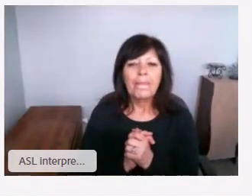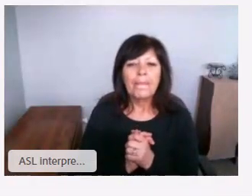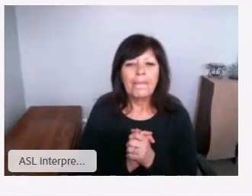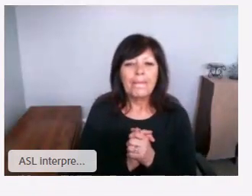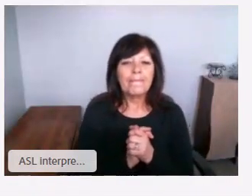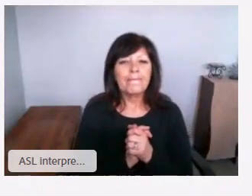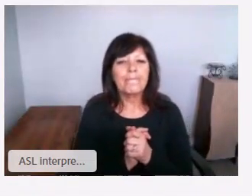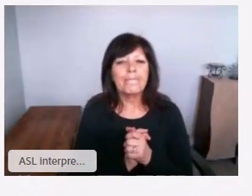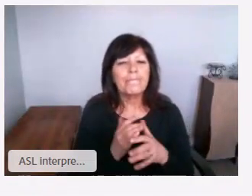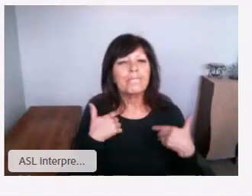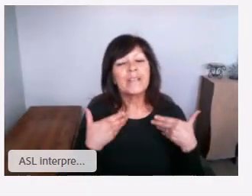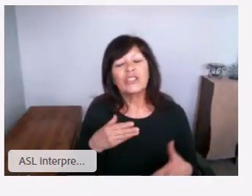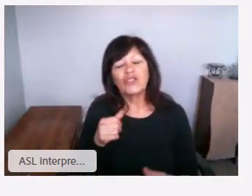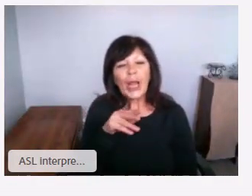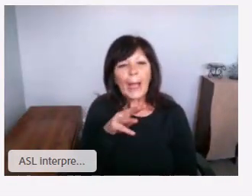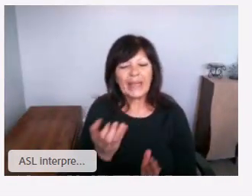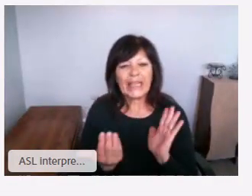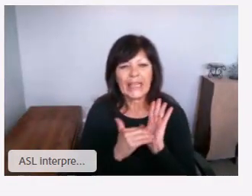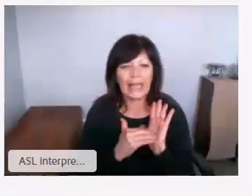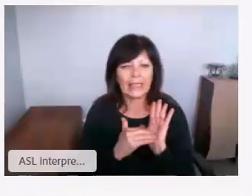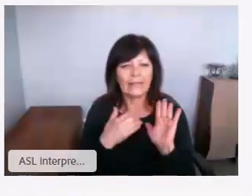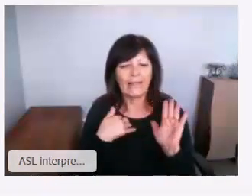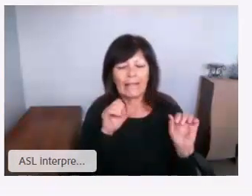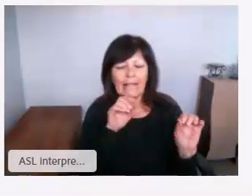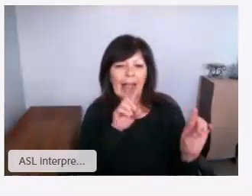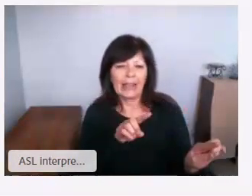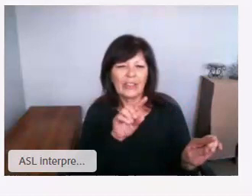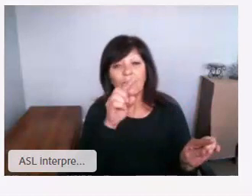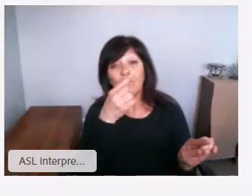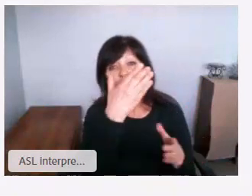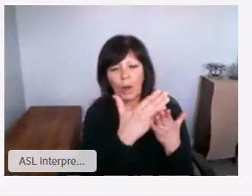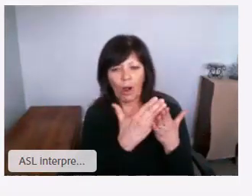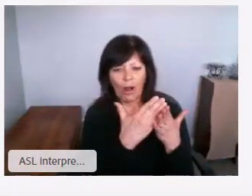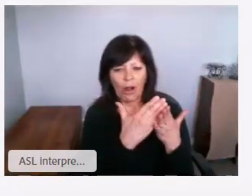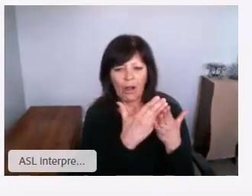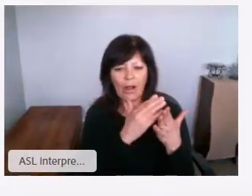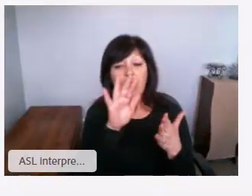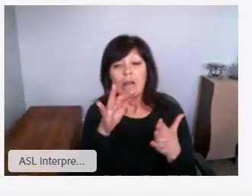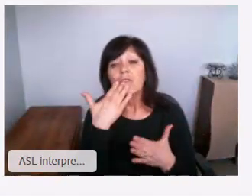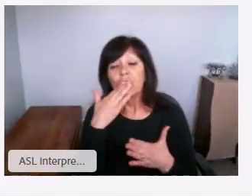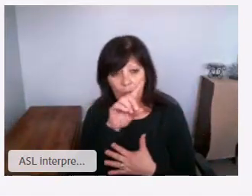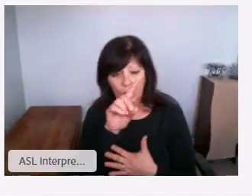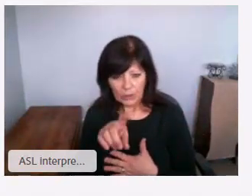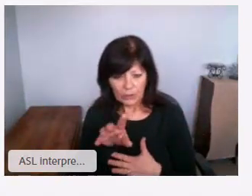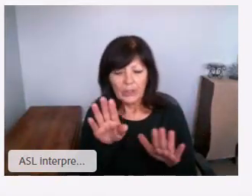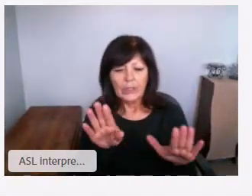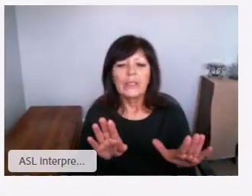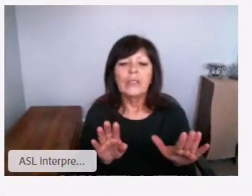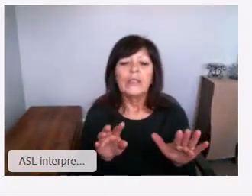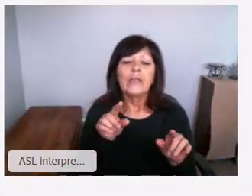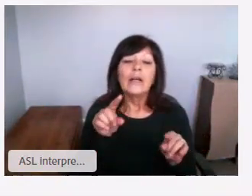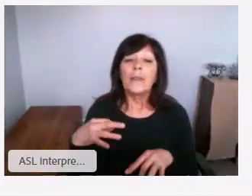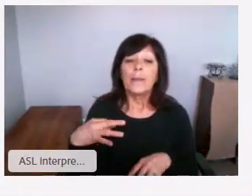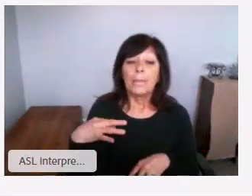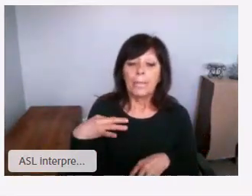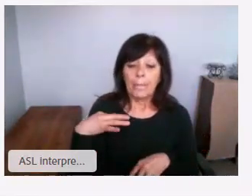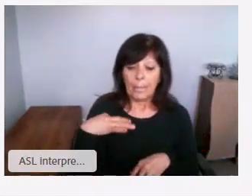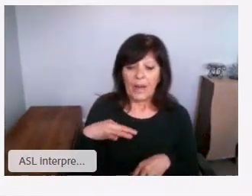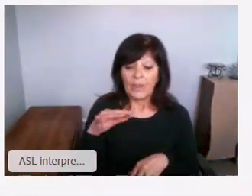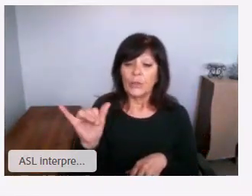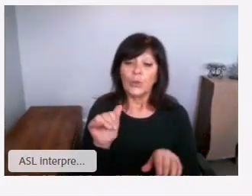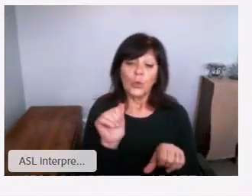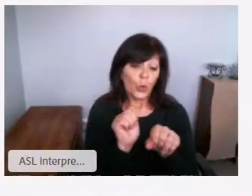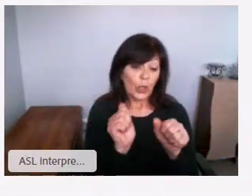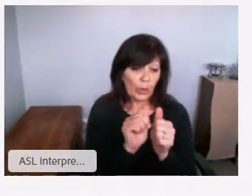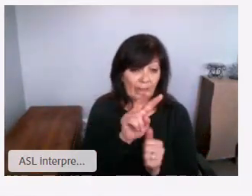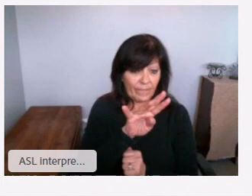And this is Jamie again. I can take that first part of it, and that's a great question. So the benefit, too, of working with VIA is that